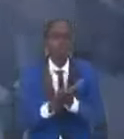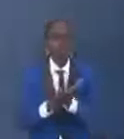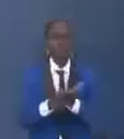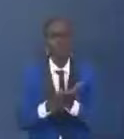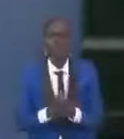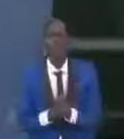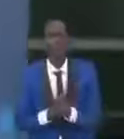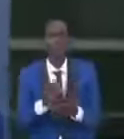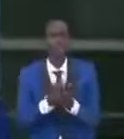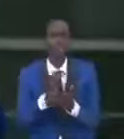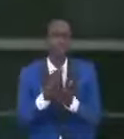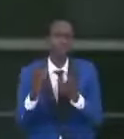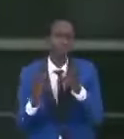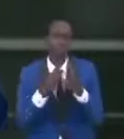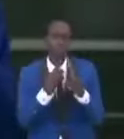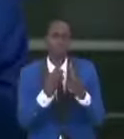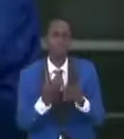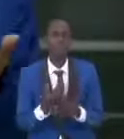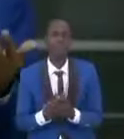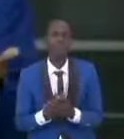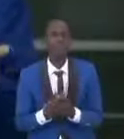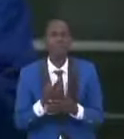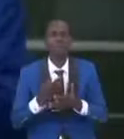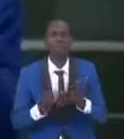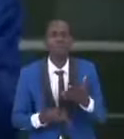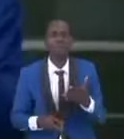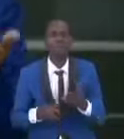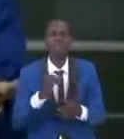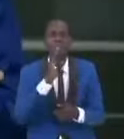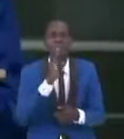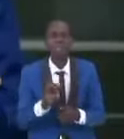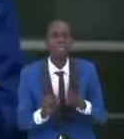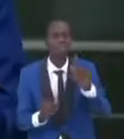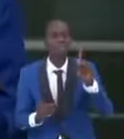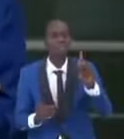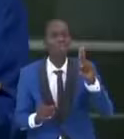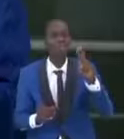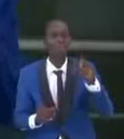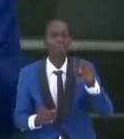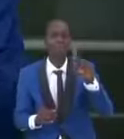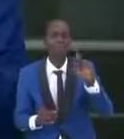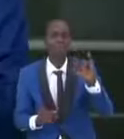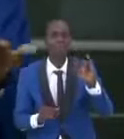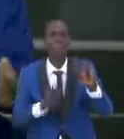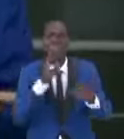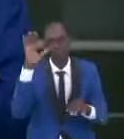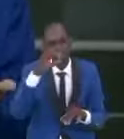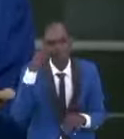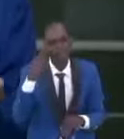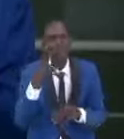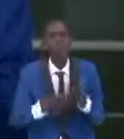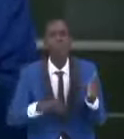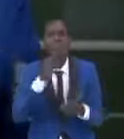that somebody said, what is Kumuyi looking for again? What's Adeboye looking